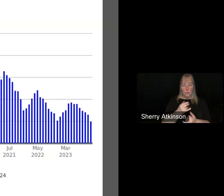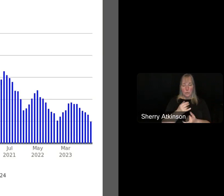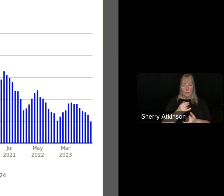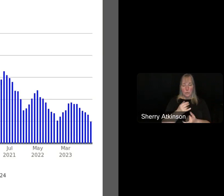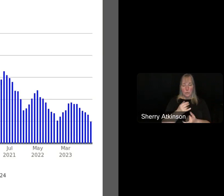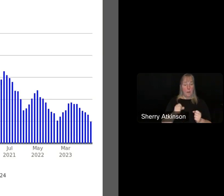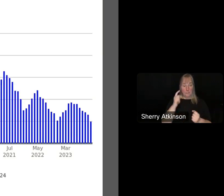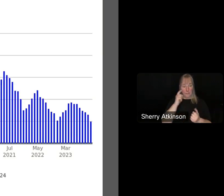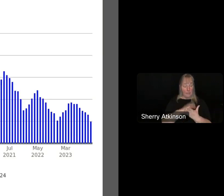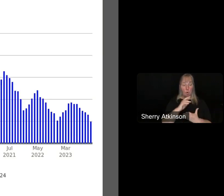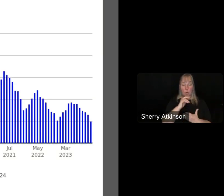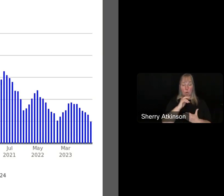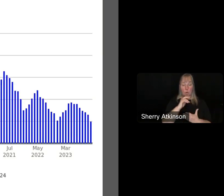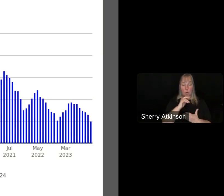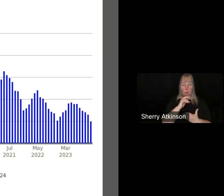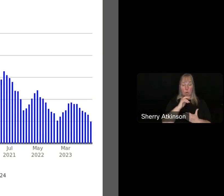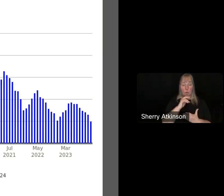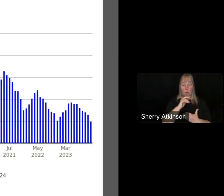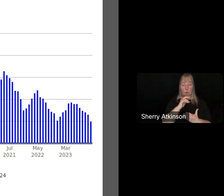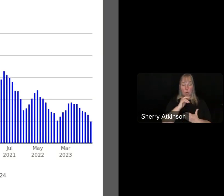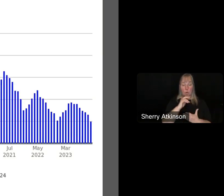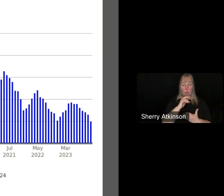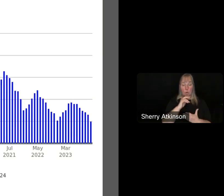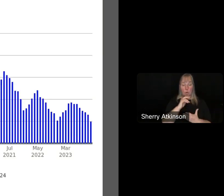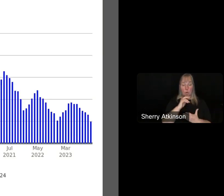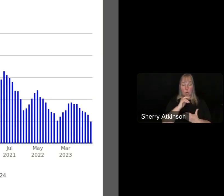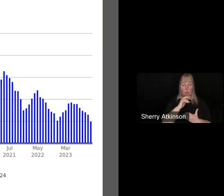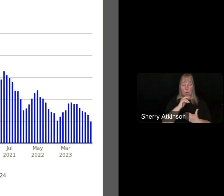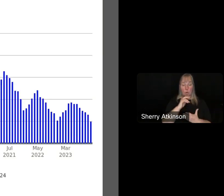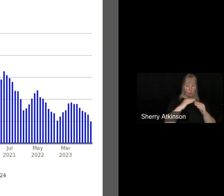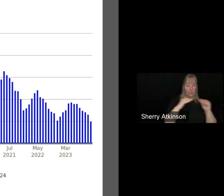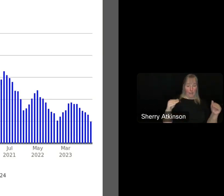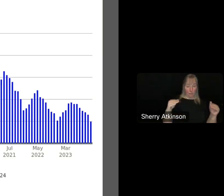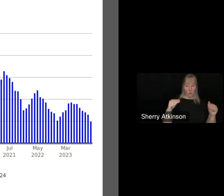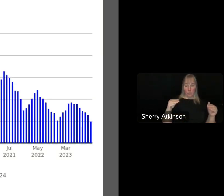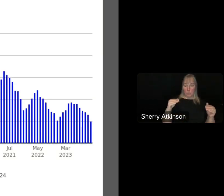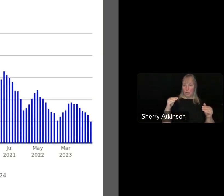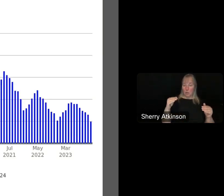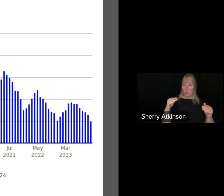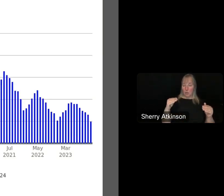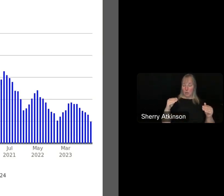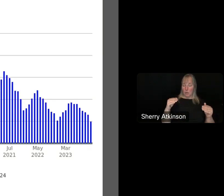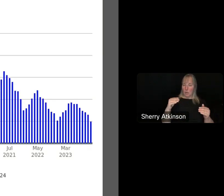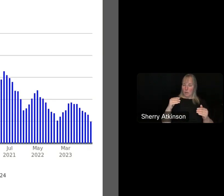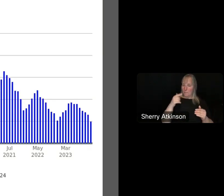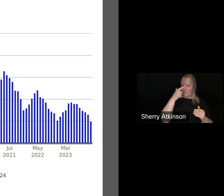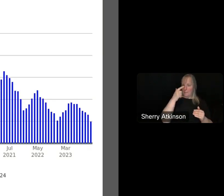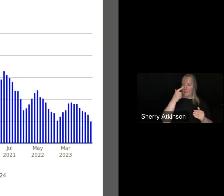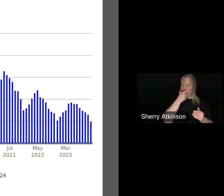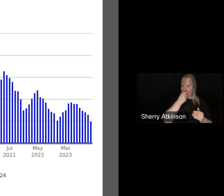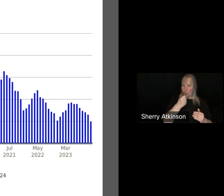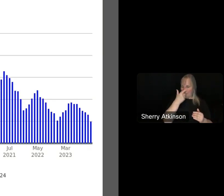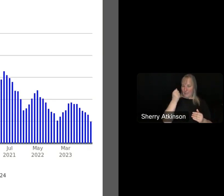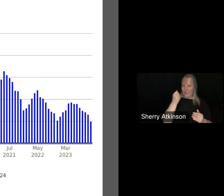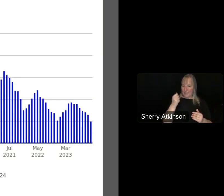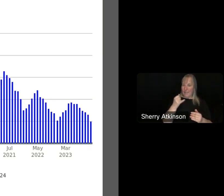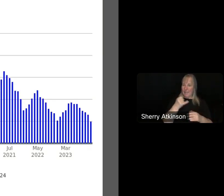is interesting because of the interest rates were much lower this time last year, the November,